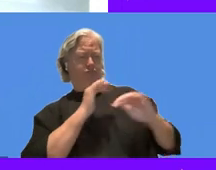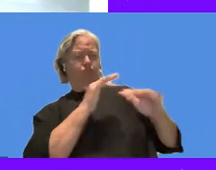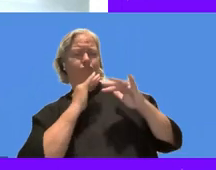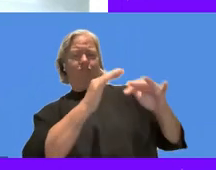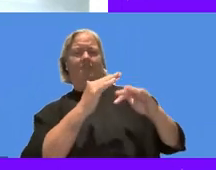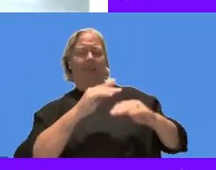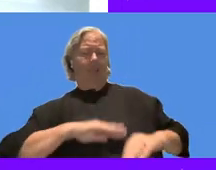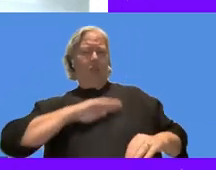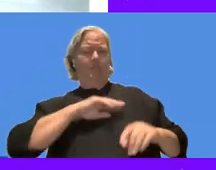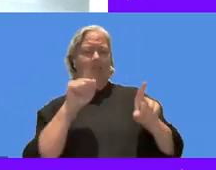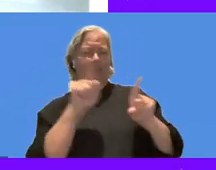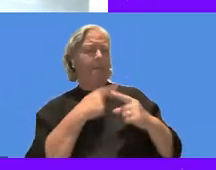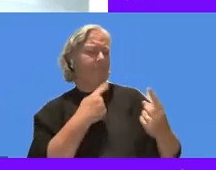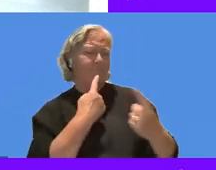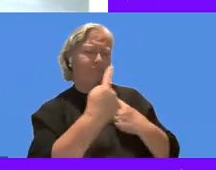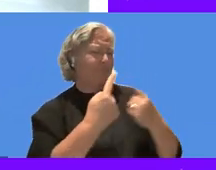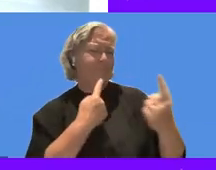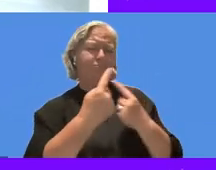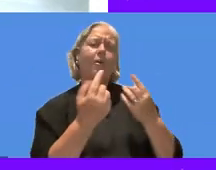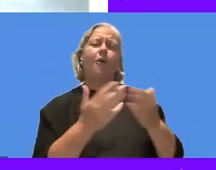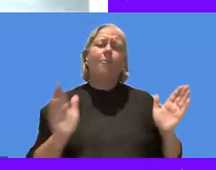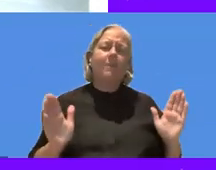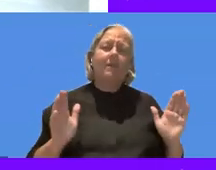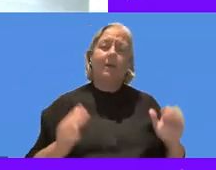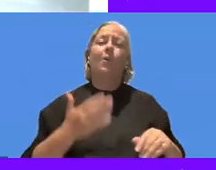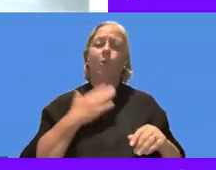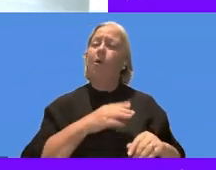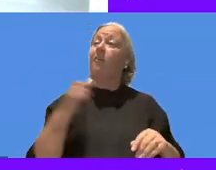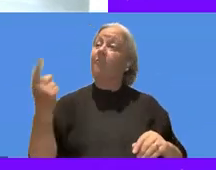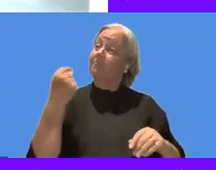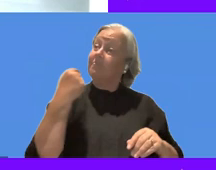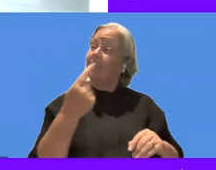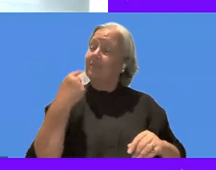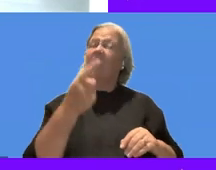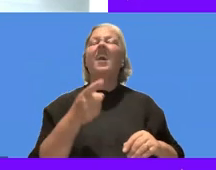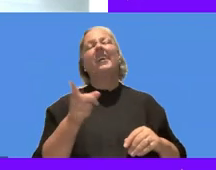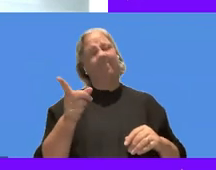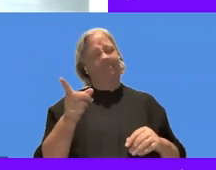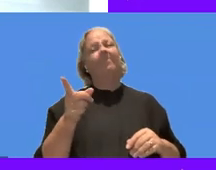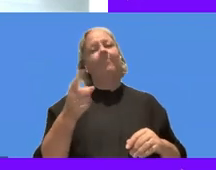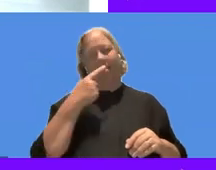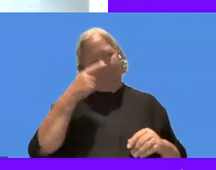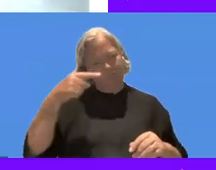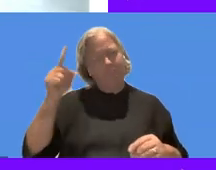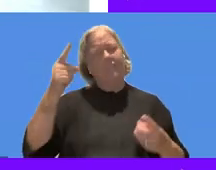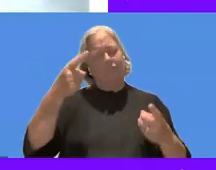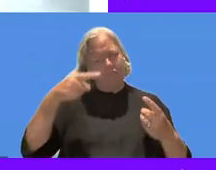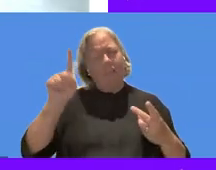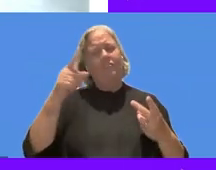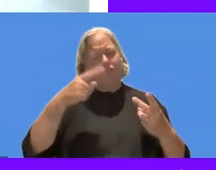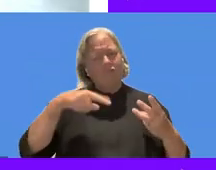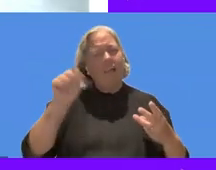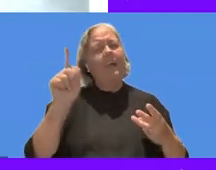safe, that does feel like our voice and is being heard, and therefore our social network isn't going to judge us for certain things as